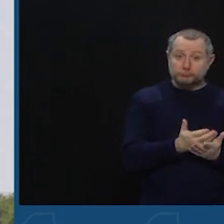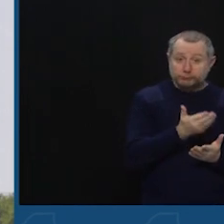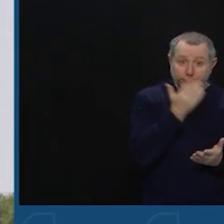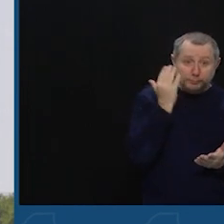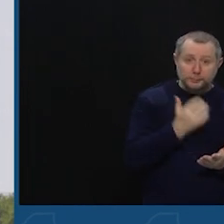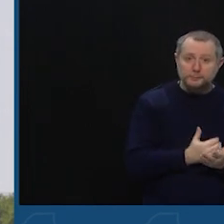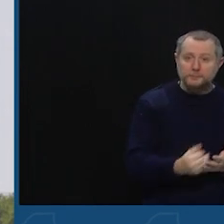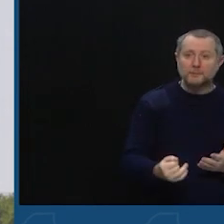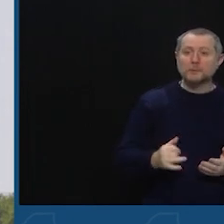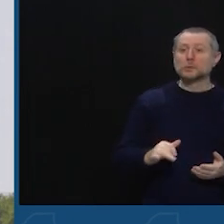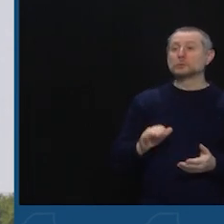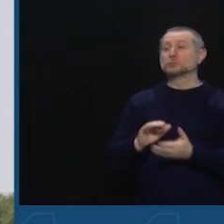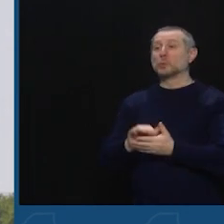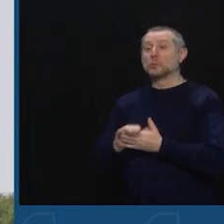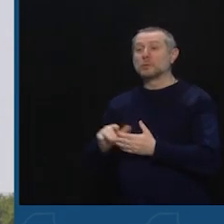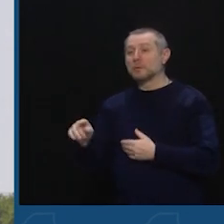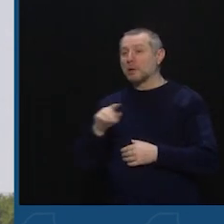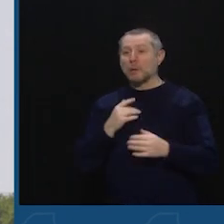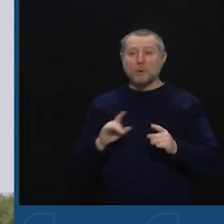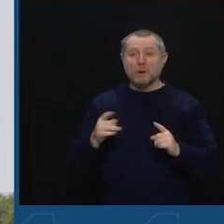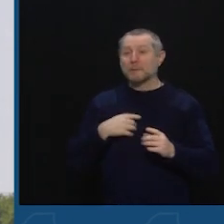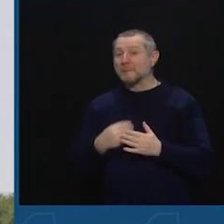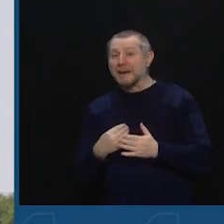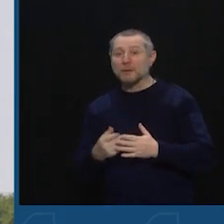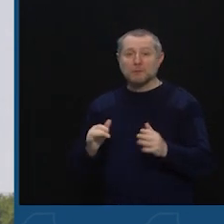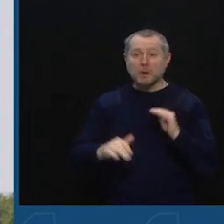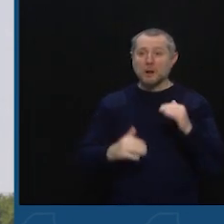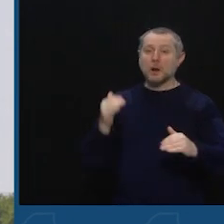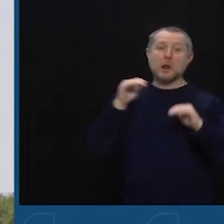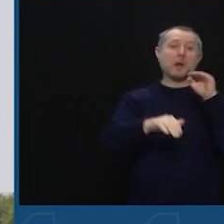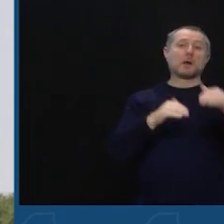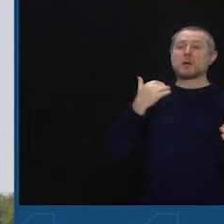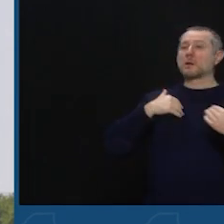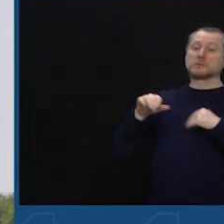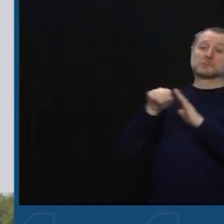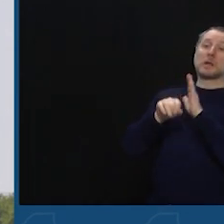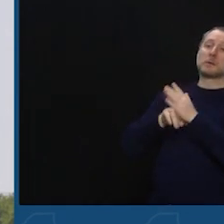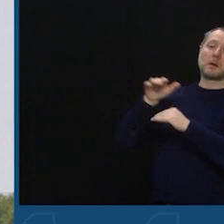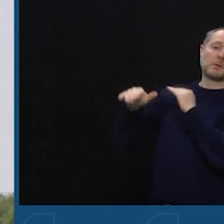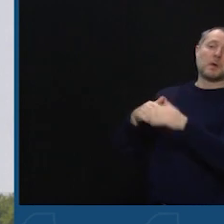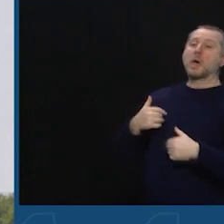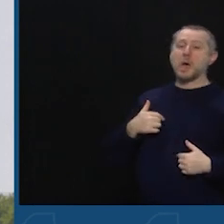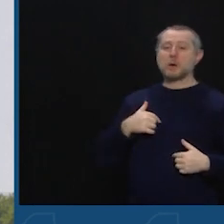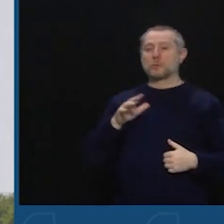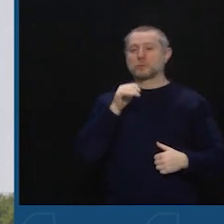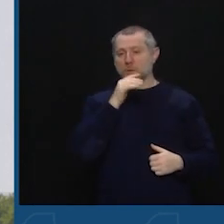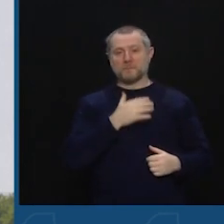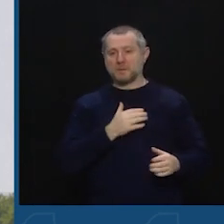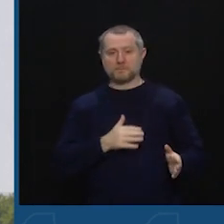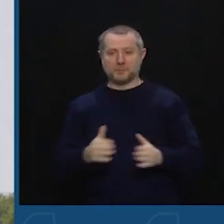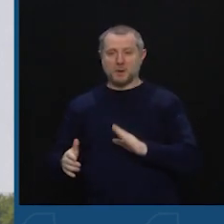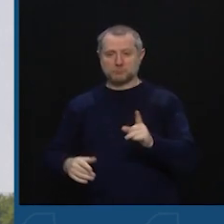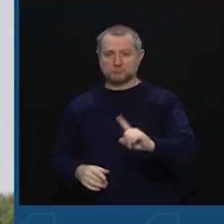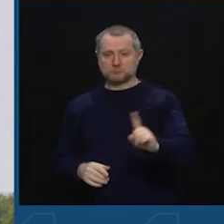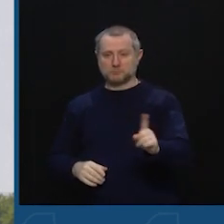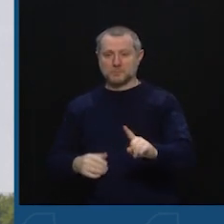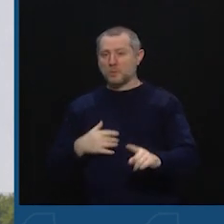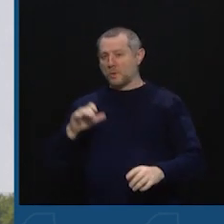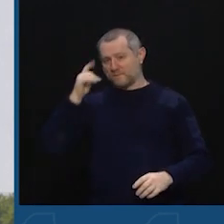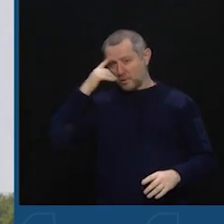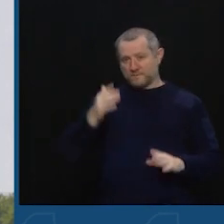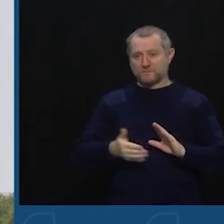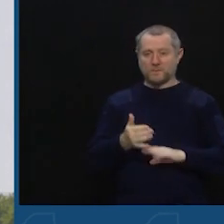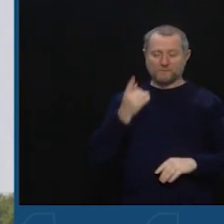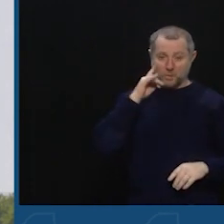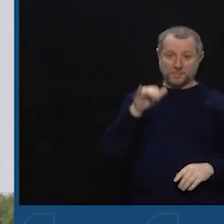else, well, we have to find out where all that money went and bring it back. I will not preside over a government that allows that to happen. That